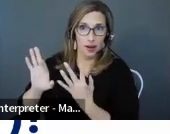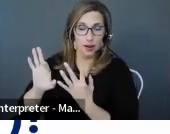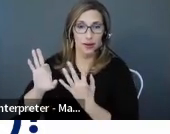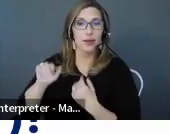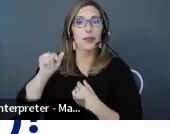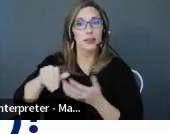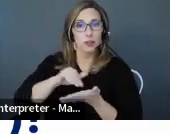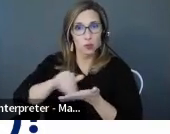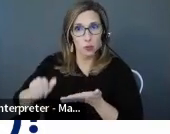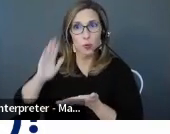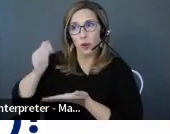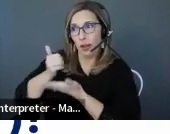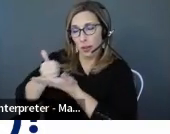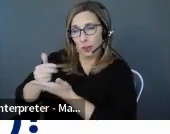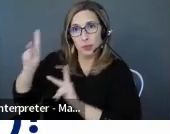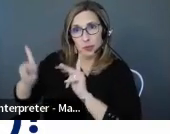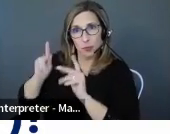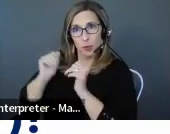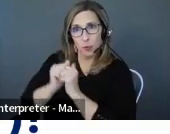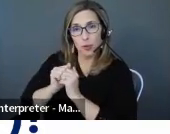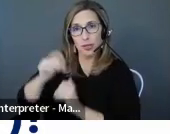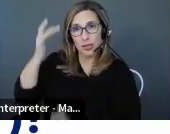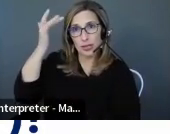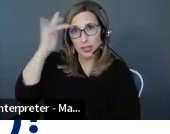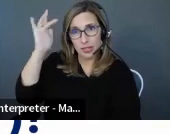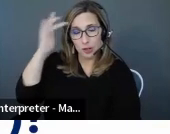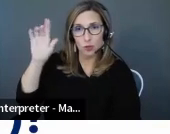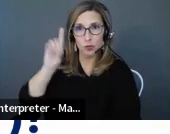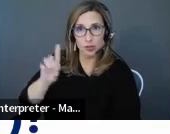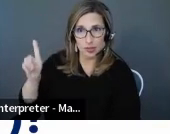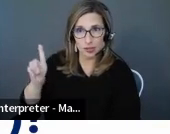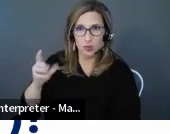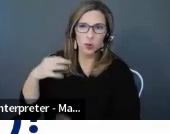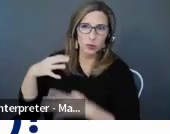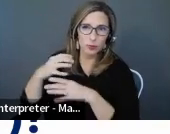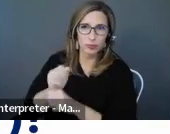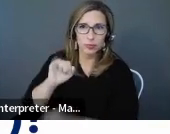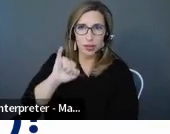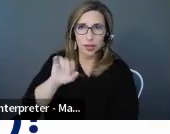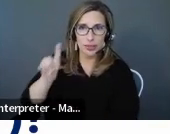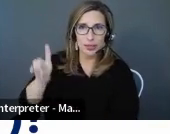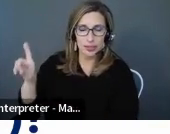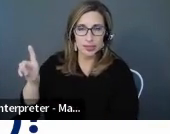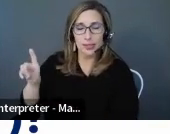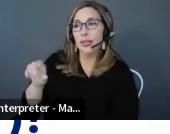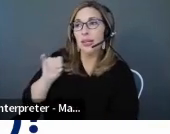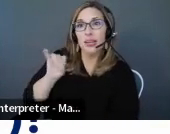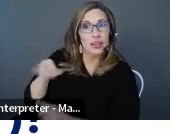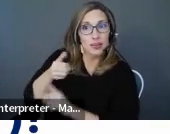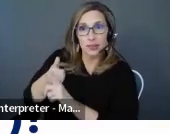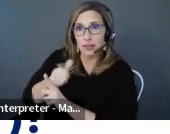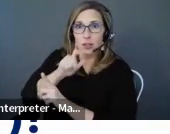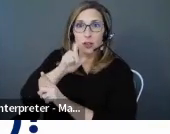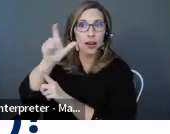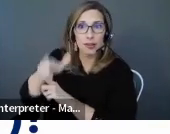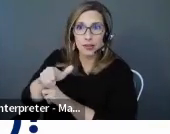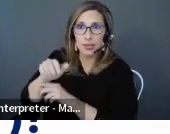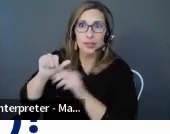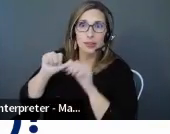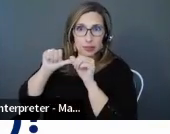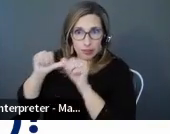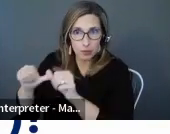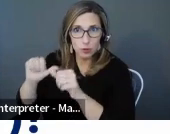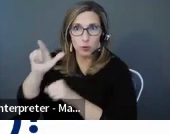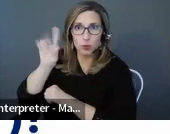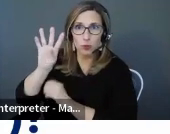assist Kansans with intellectual and developmental disabilities, or IDD, who do not need continuous 24-hour support.